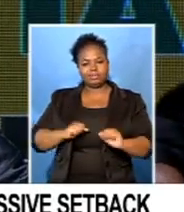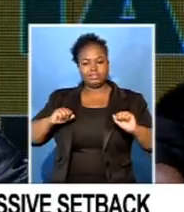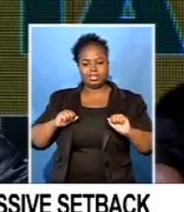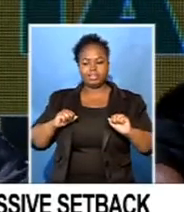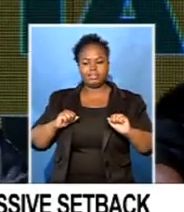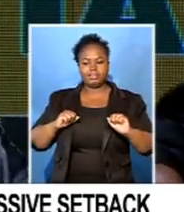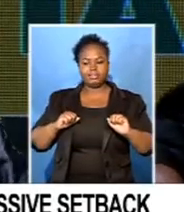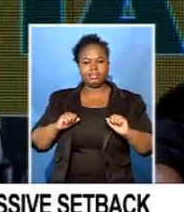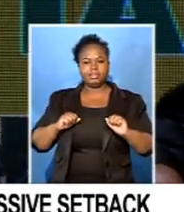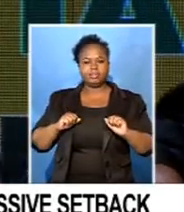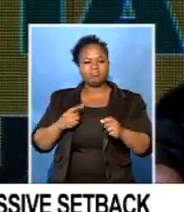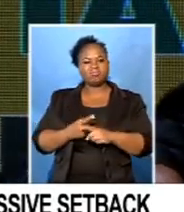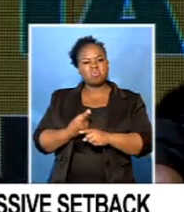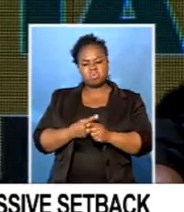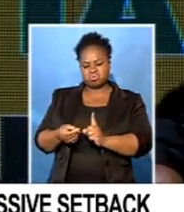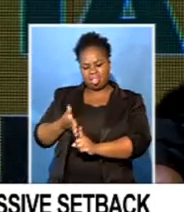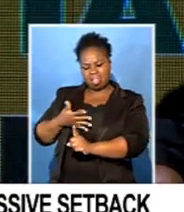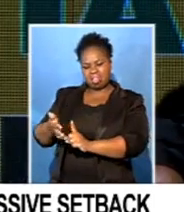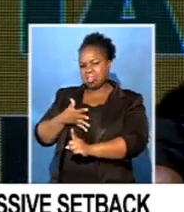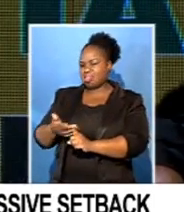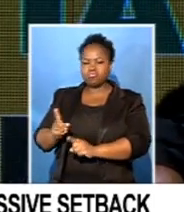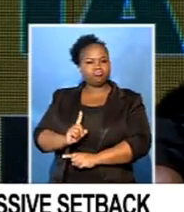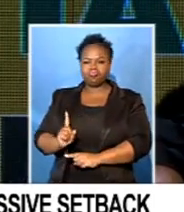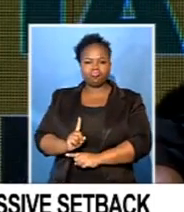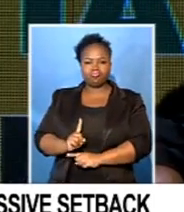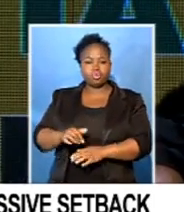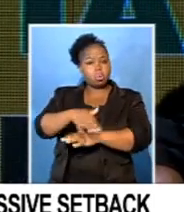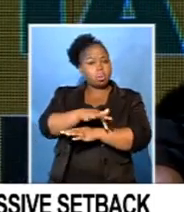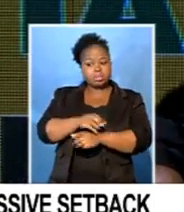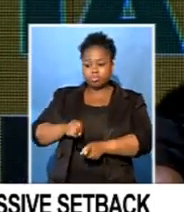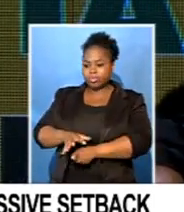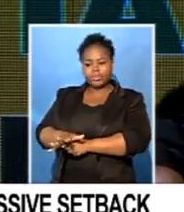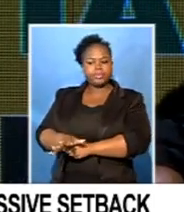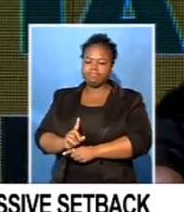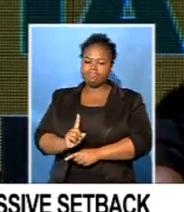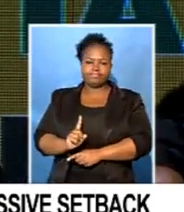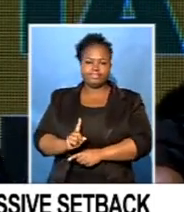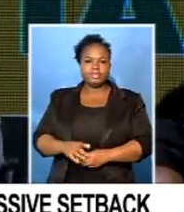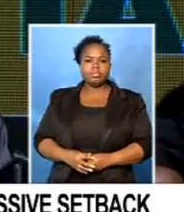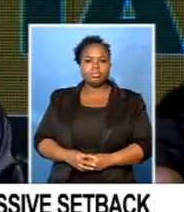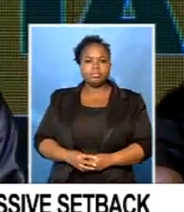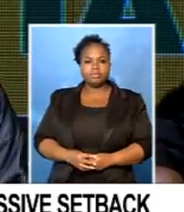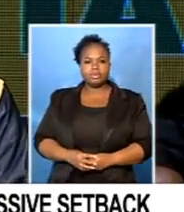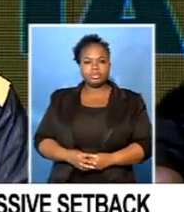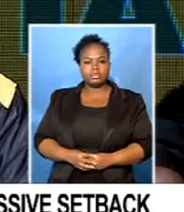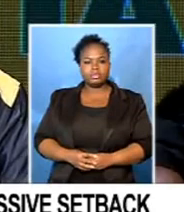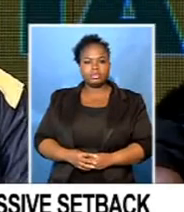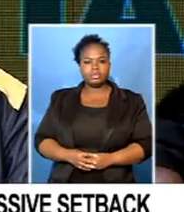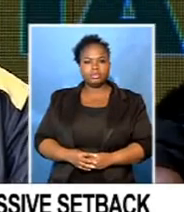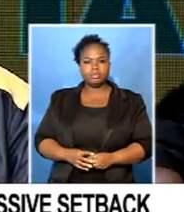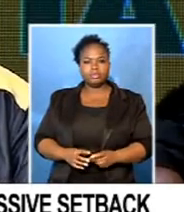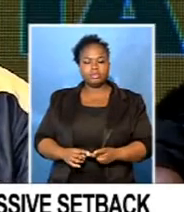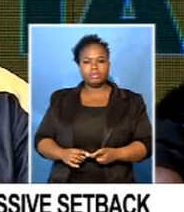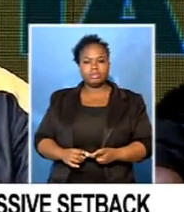from manipulation and external influences. In this way,